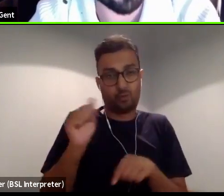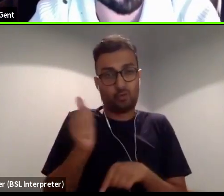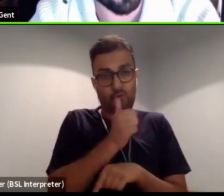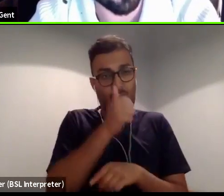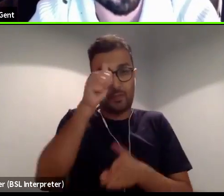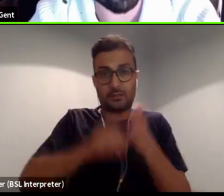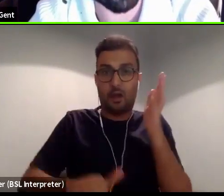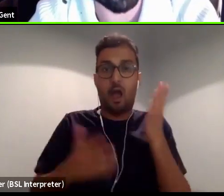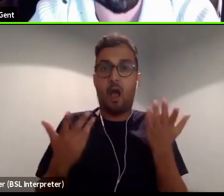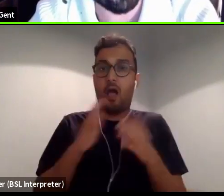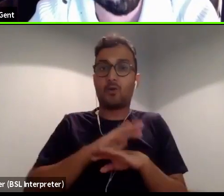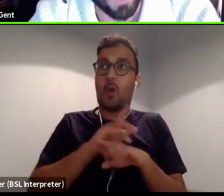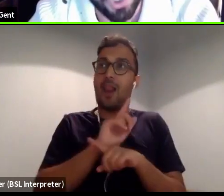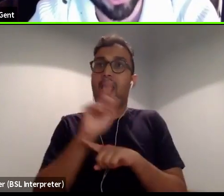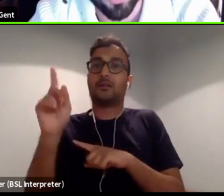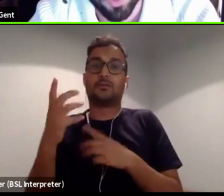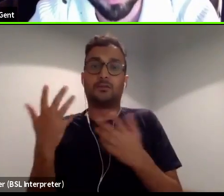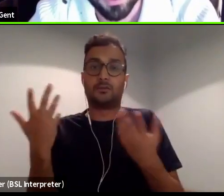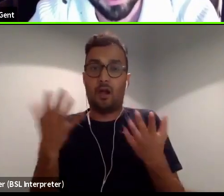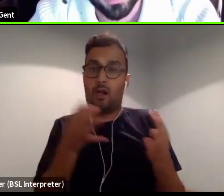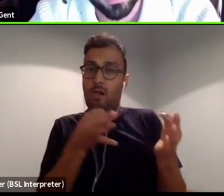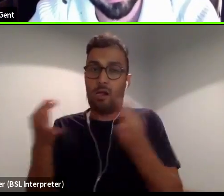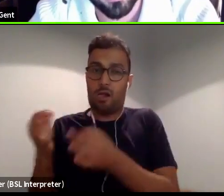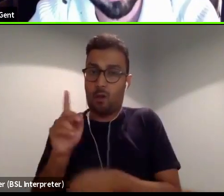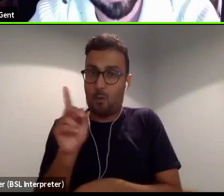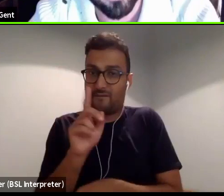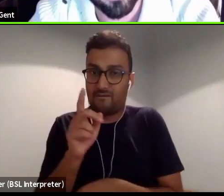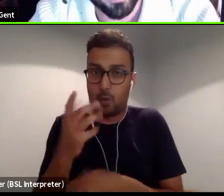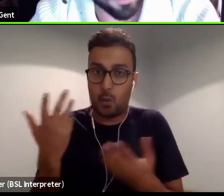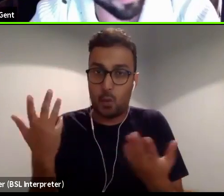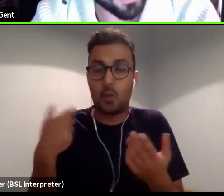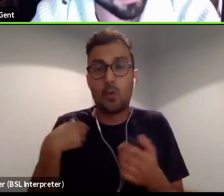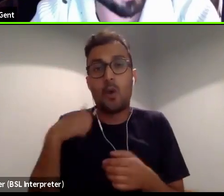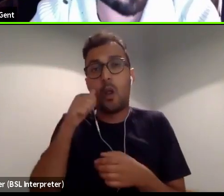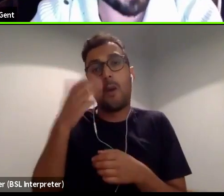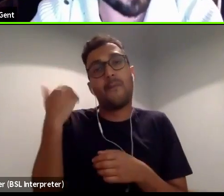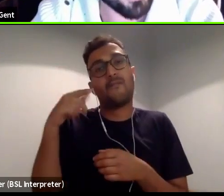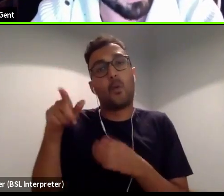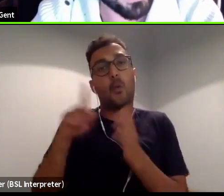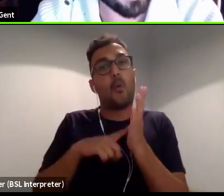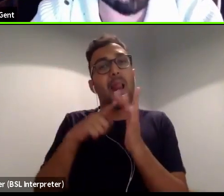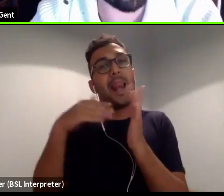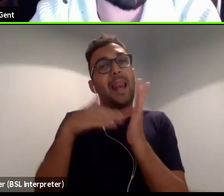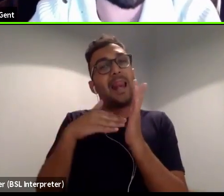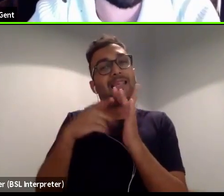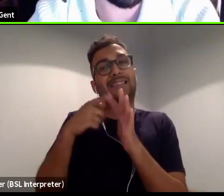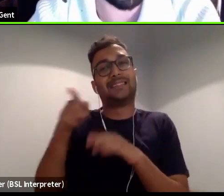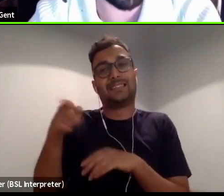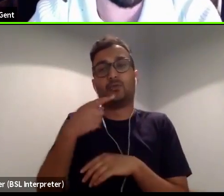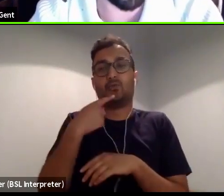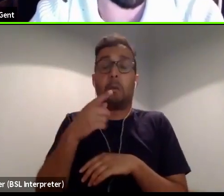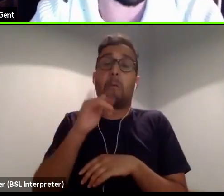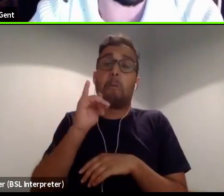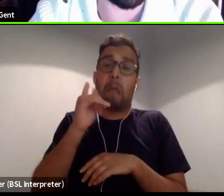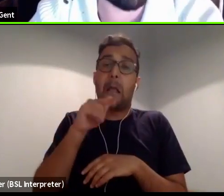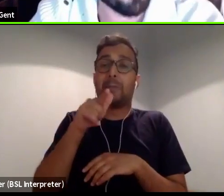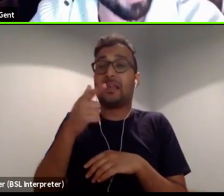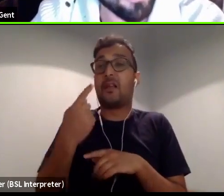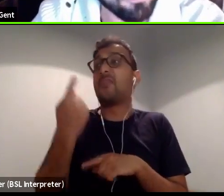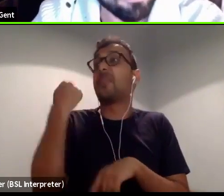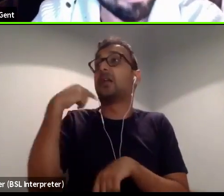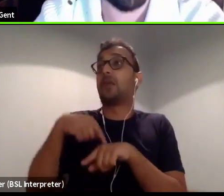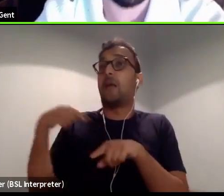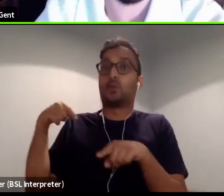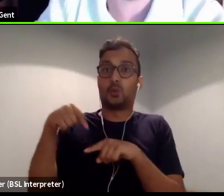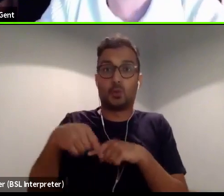already mentioned earlier on that things might have changed since then, but obviously the perceptions still